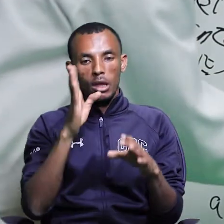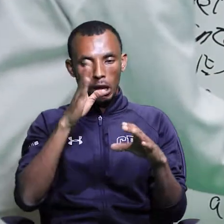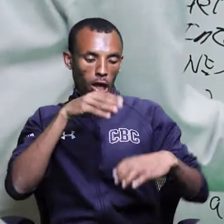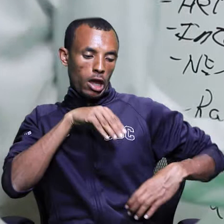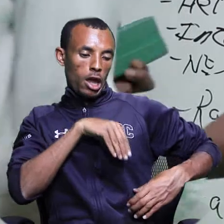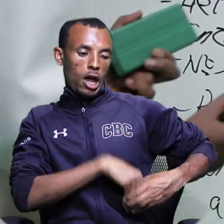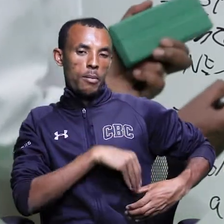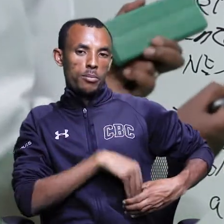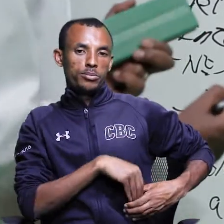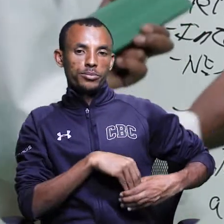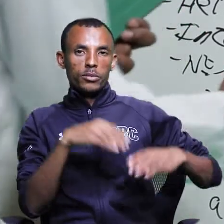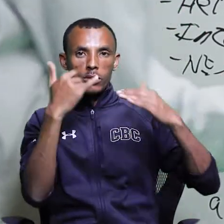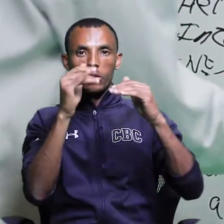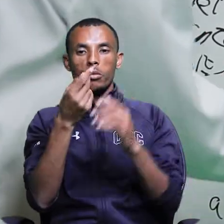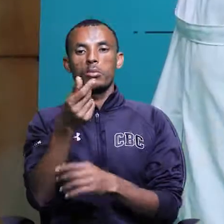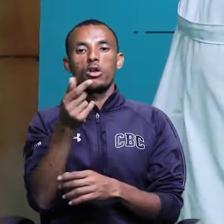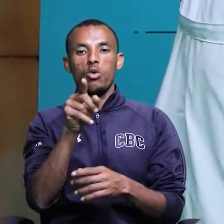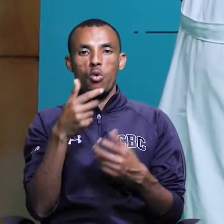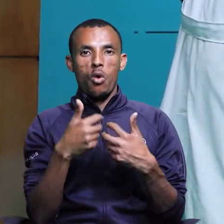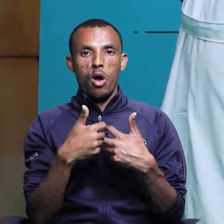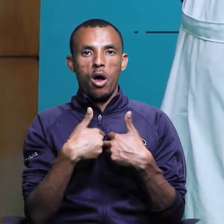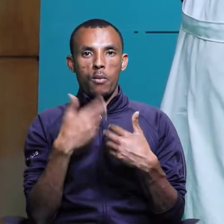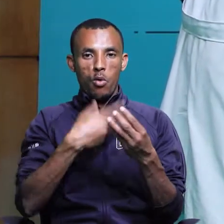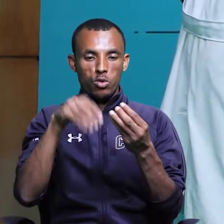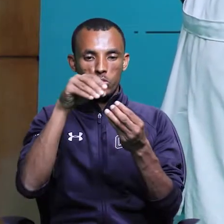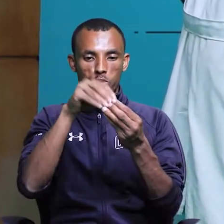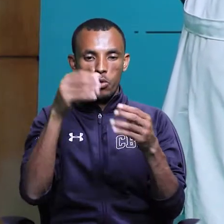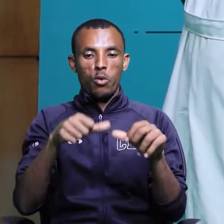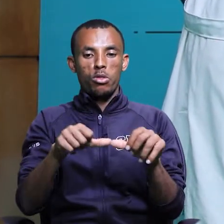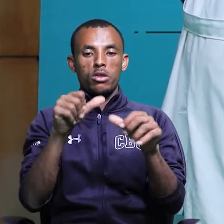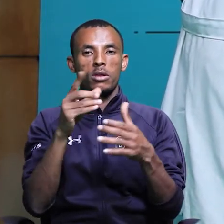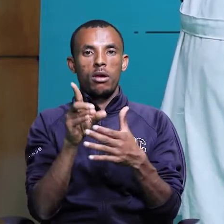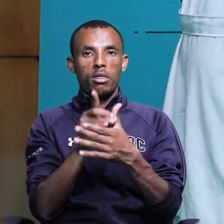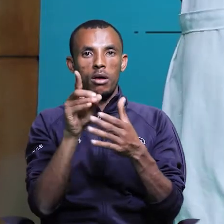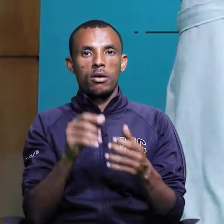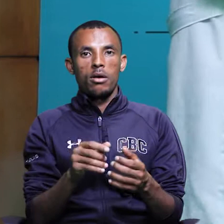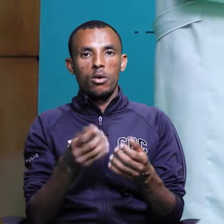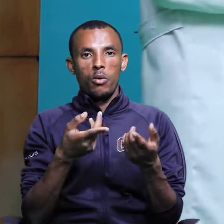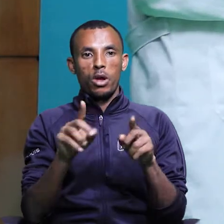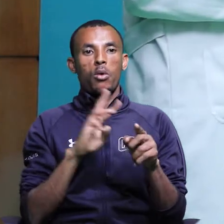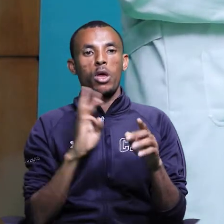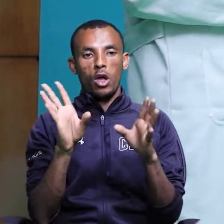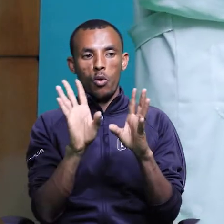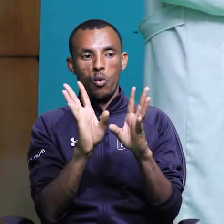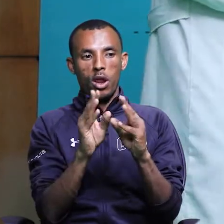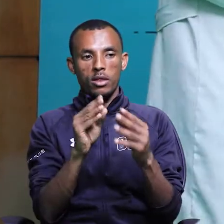Income, you have amount of bills that you have. This is also continuous. When you collect